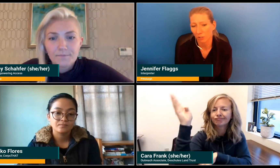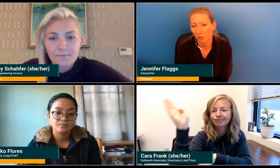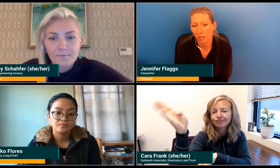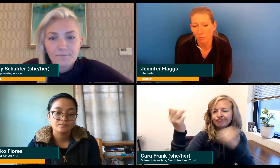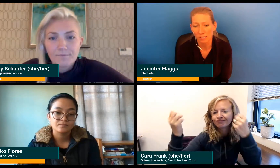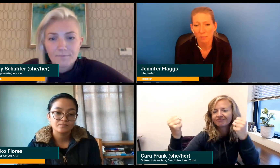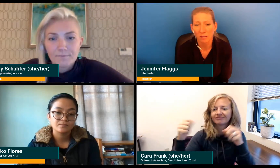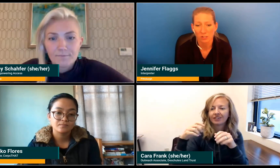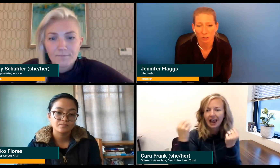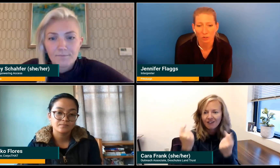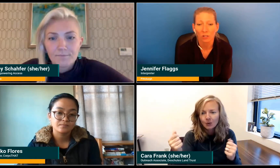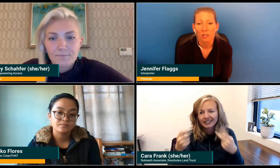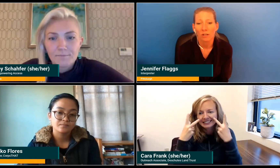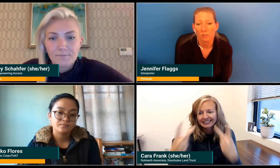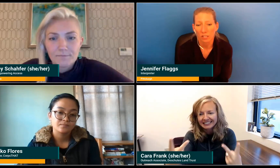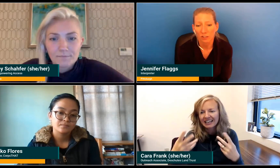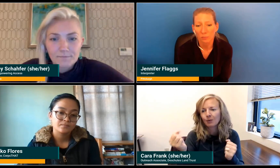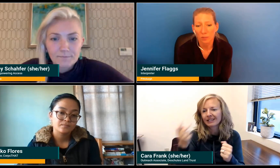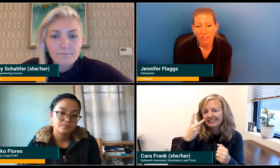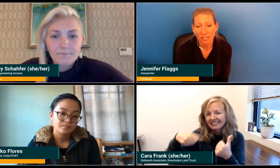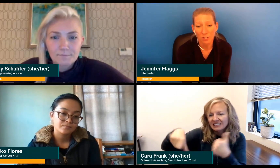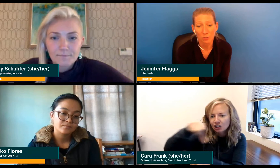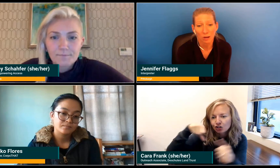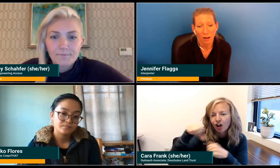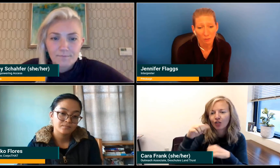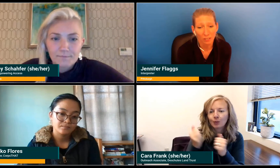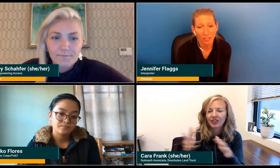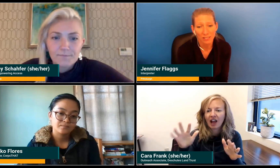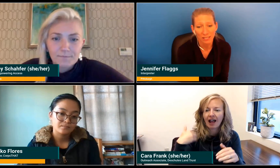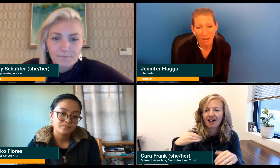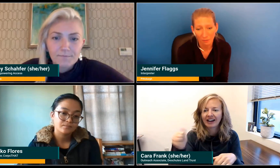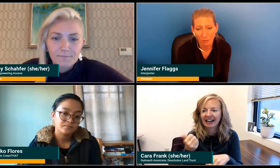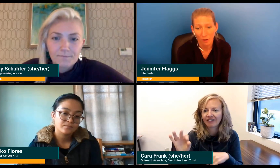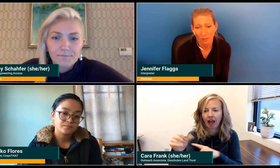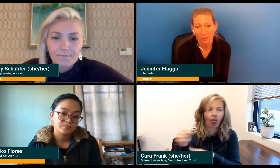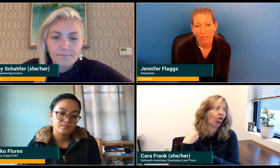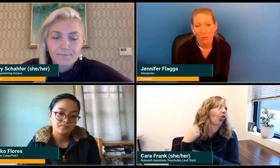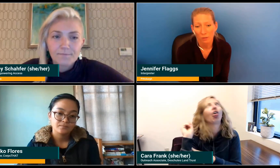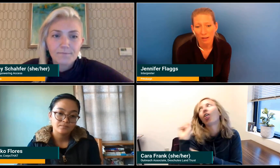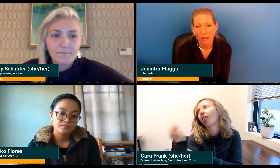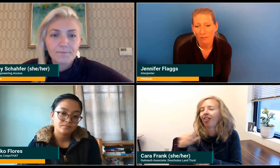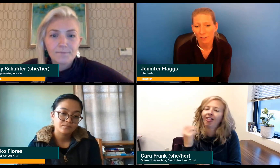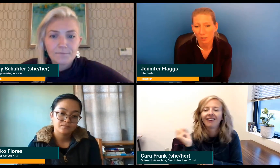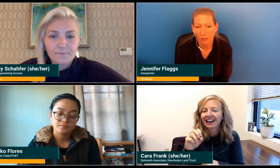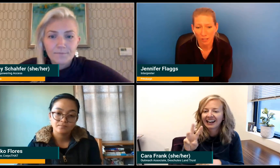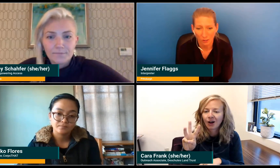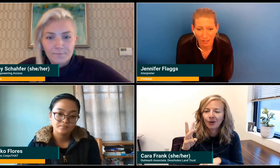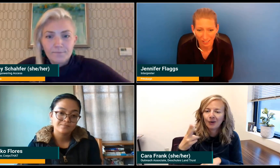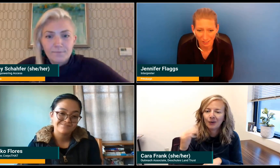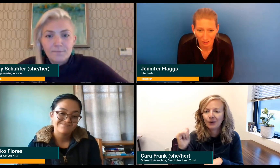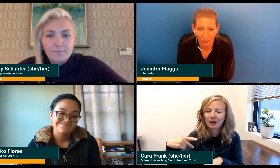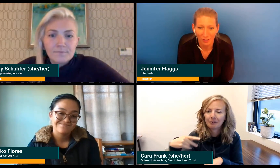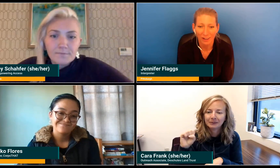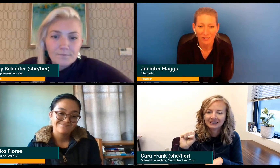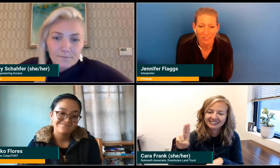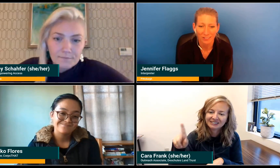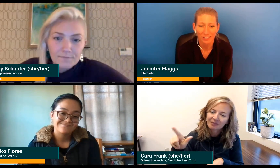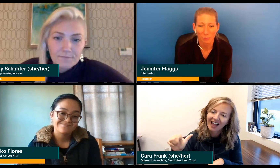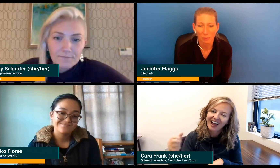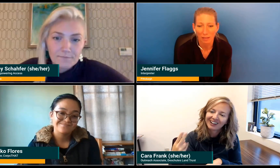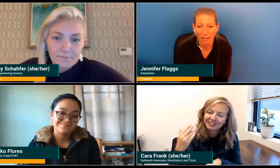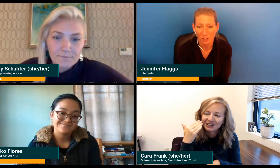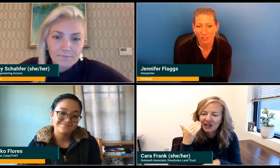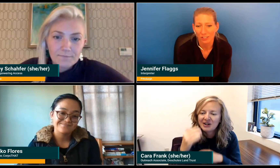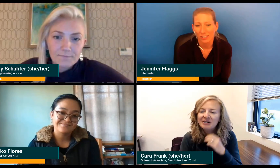a U-shaped semicircle, to give presentations where everyone can see everyone without having to crane their neck to look around and